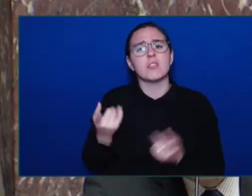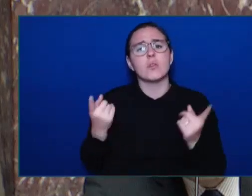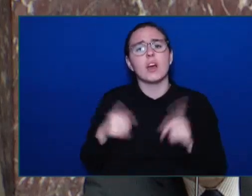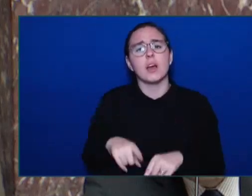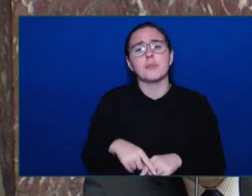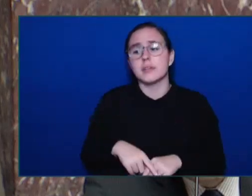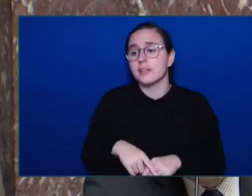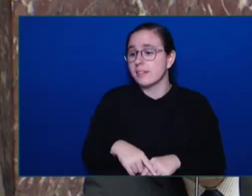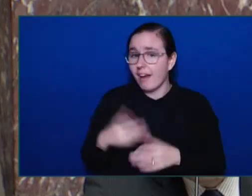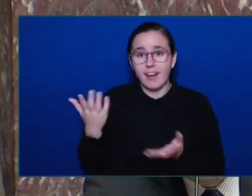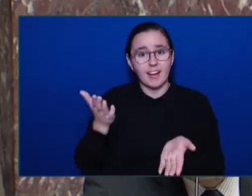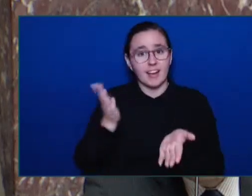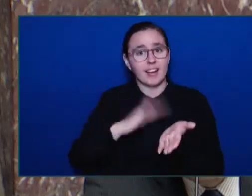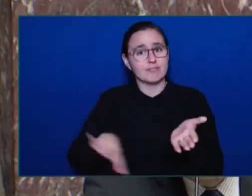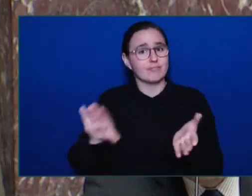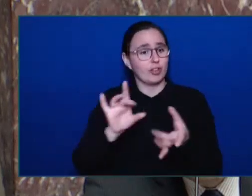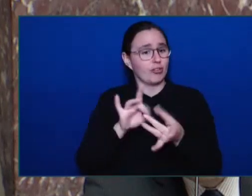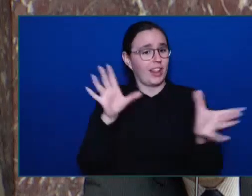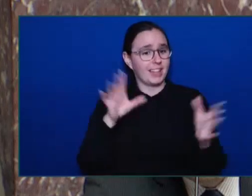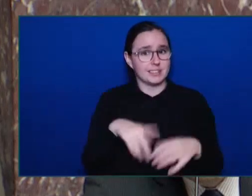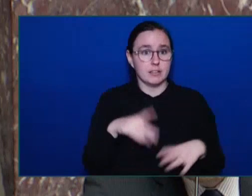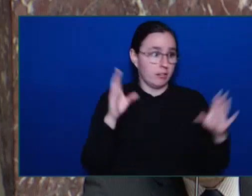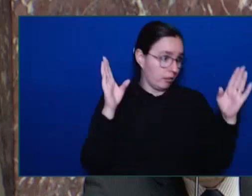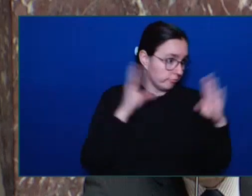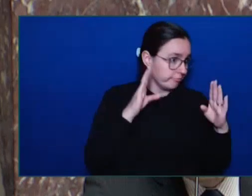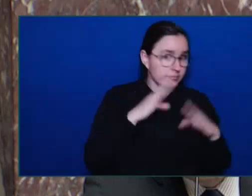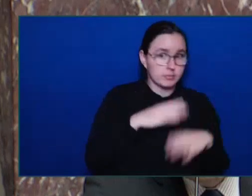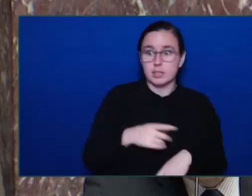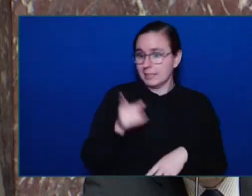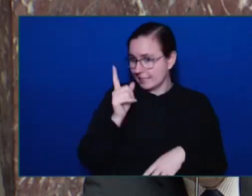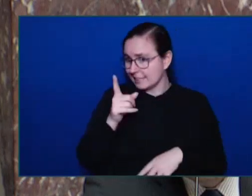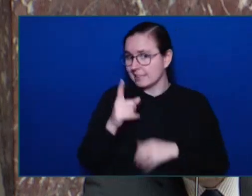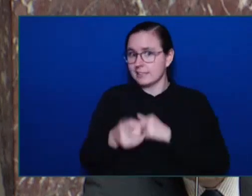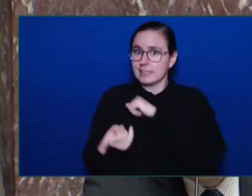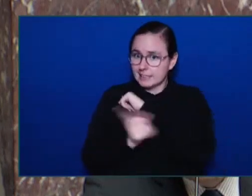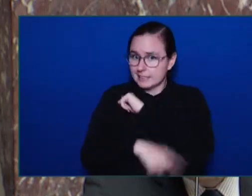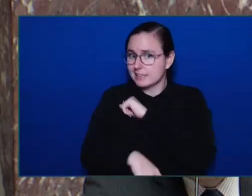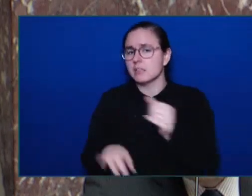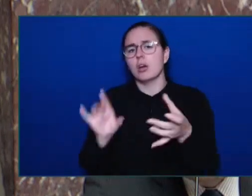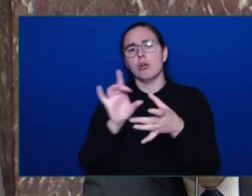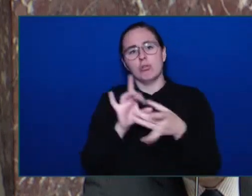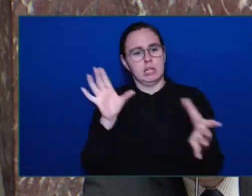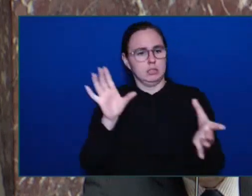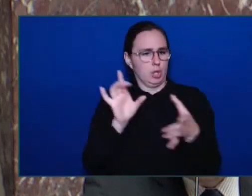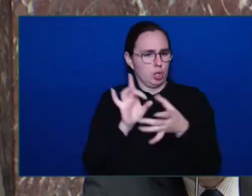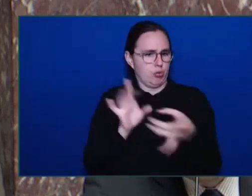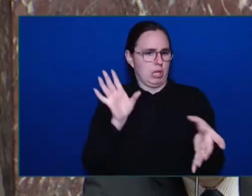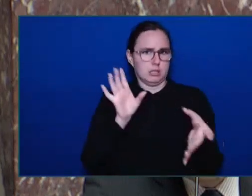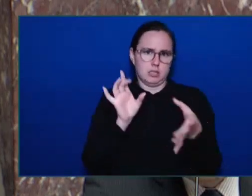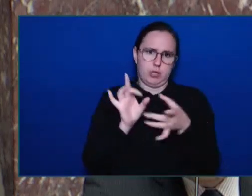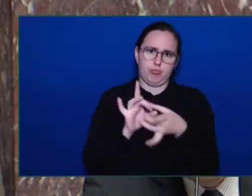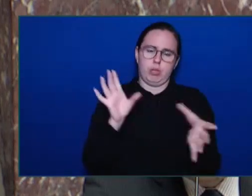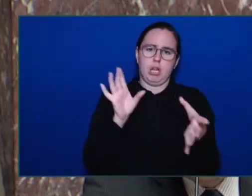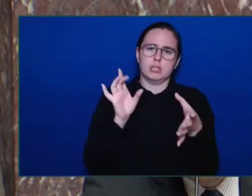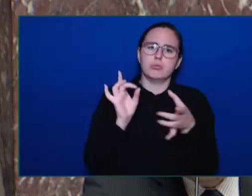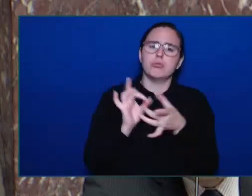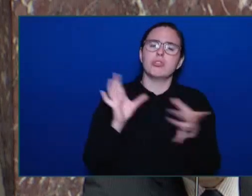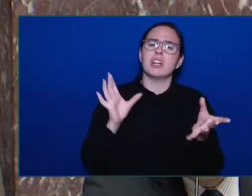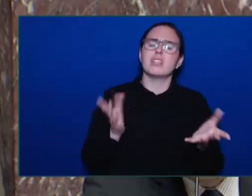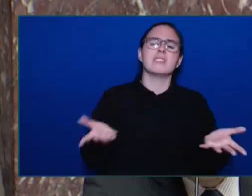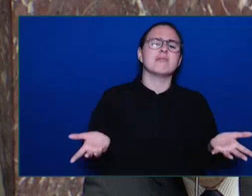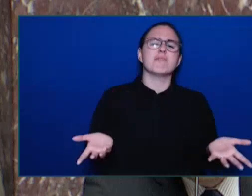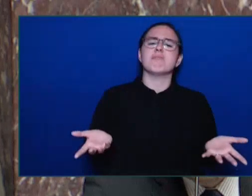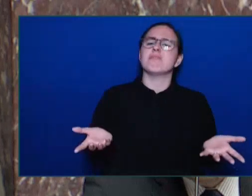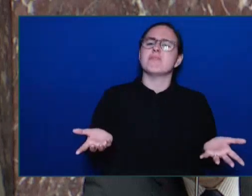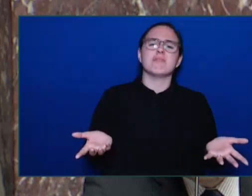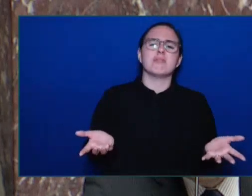is back on the street today. That describes soft on crime in just about everybody's books. So when is the